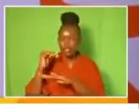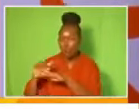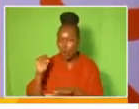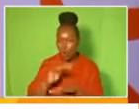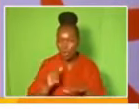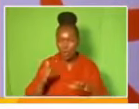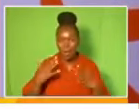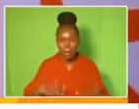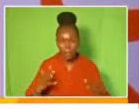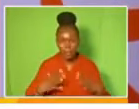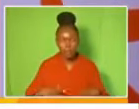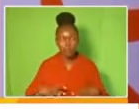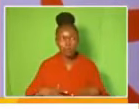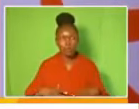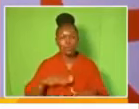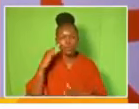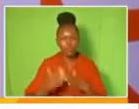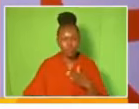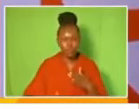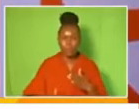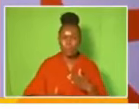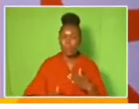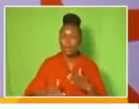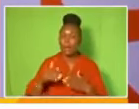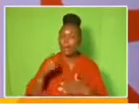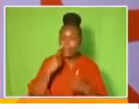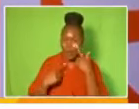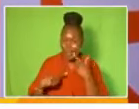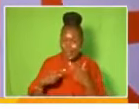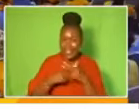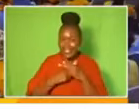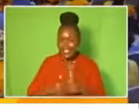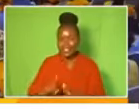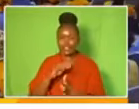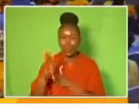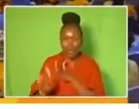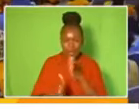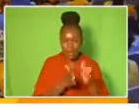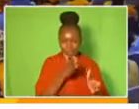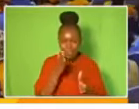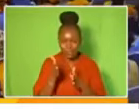stop mourning and start organizing.